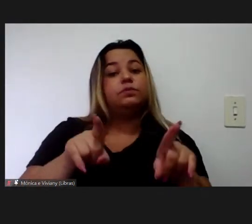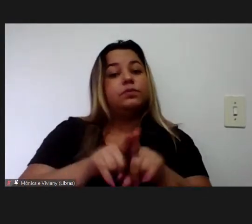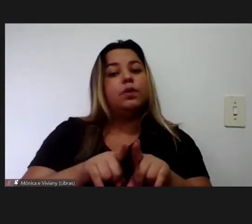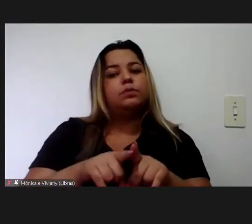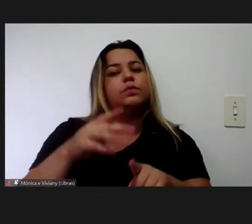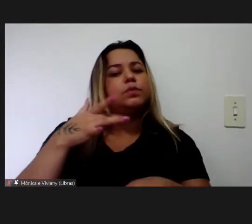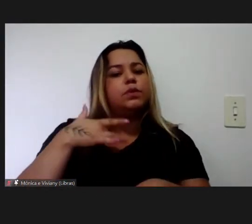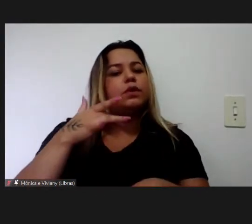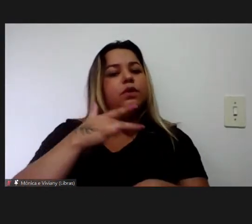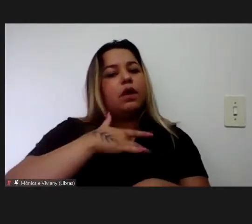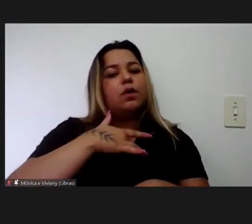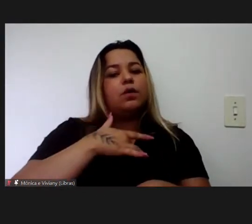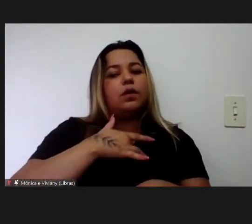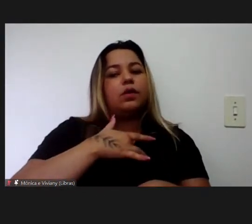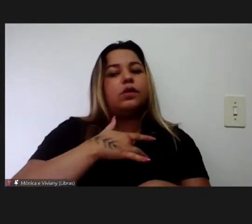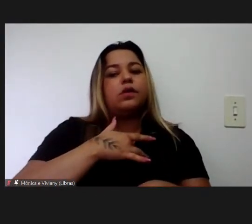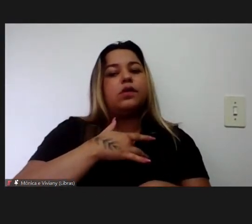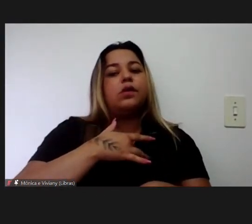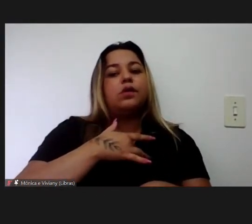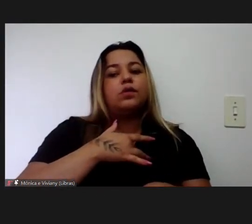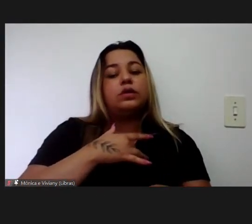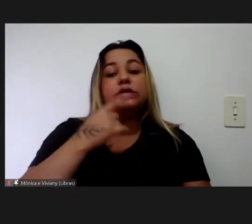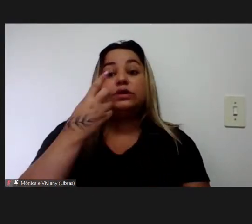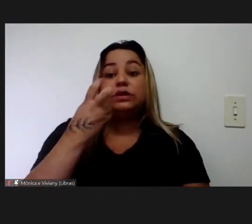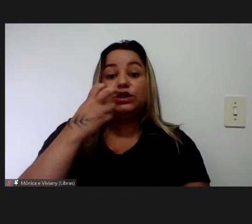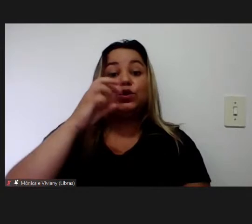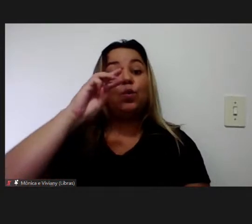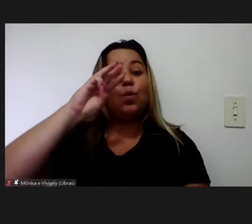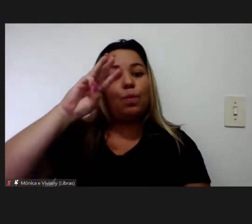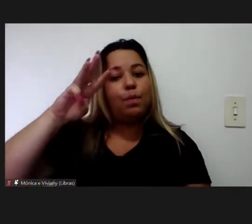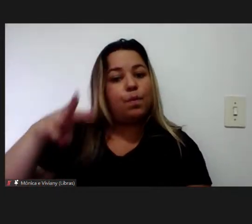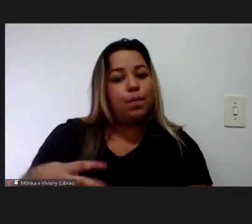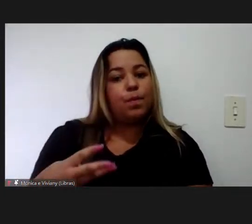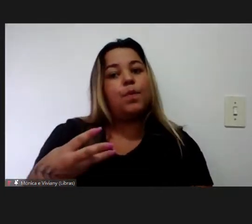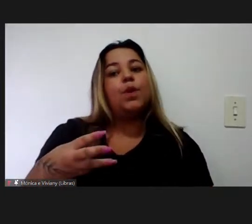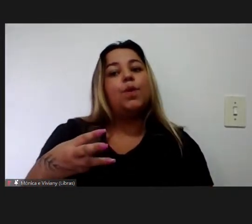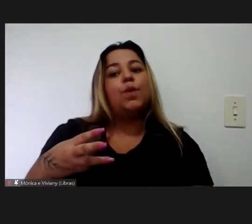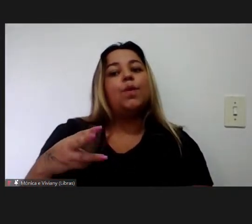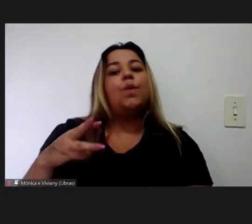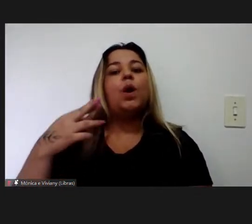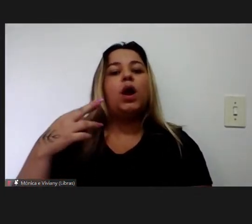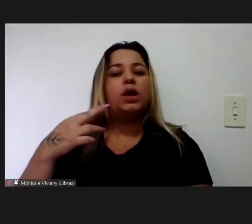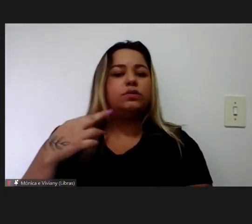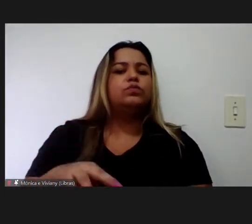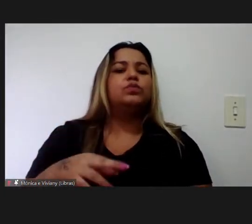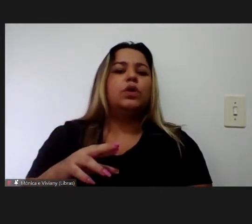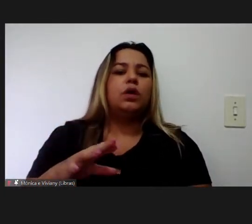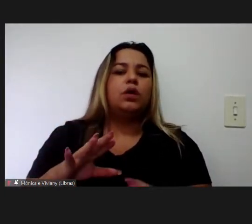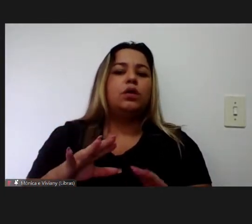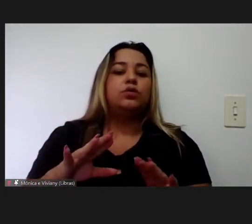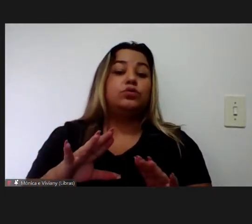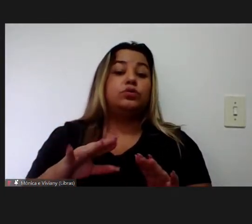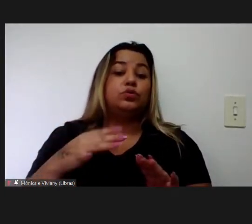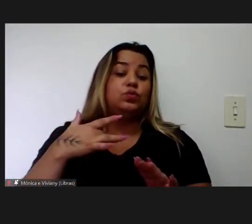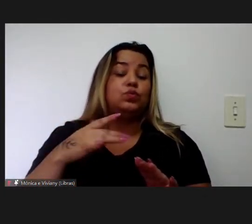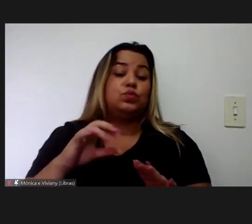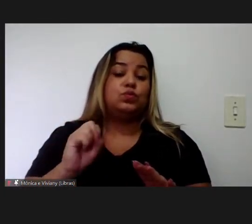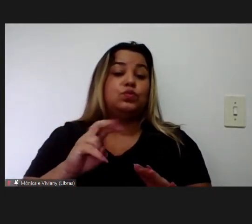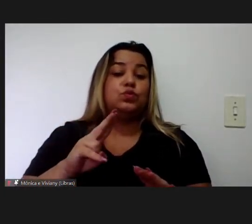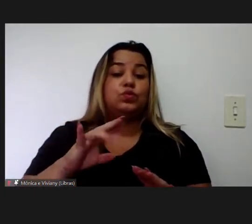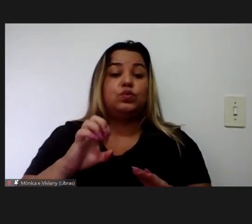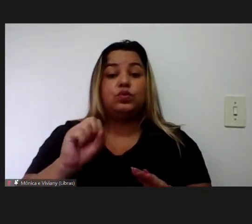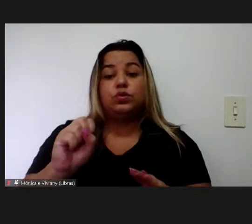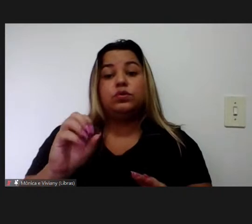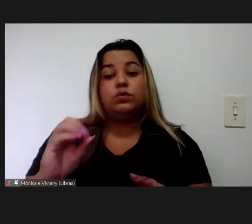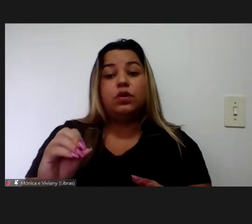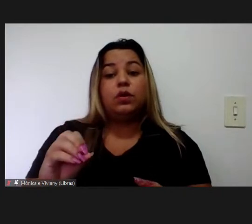the primary health care. We are more than 5,000 people registered. This is a great success.